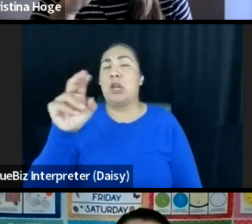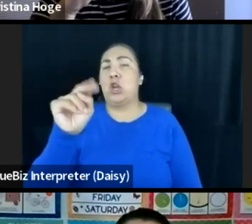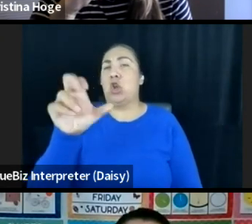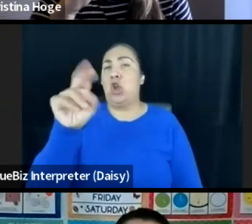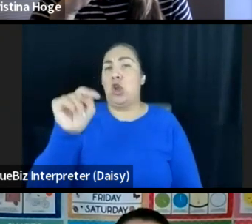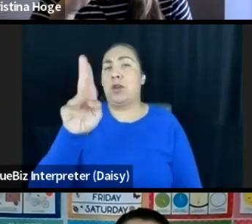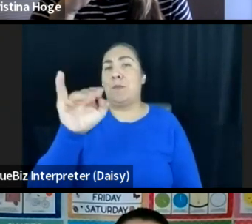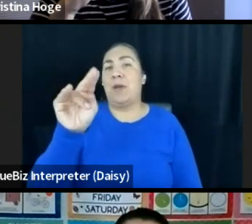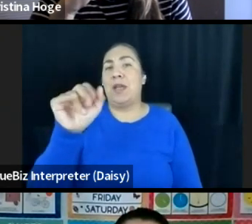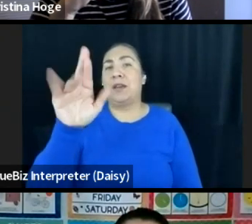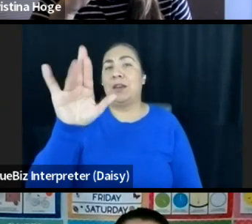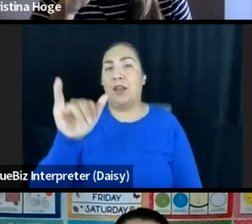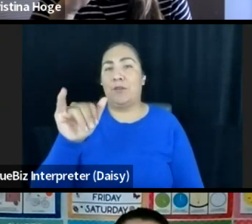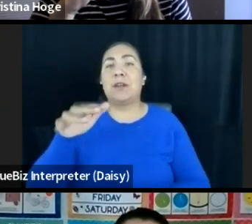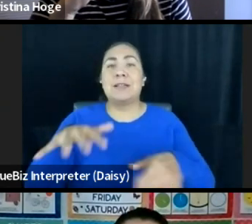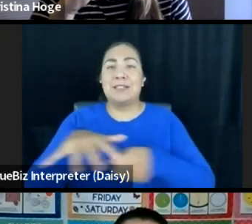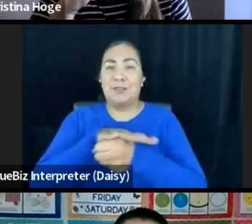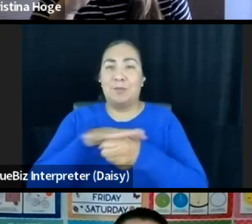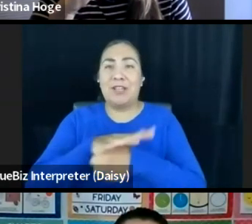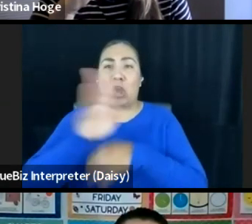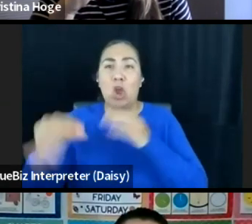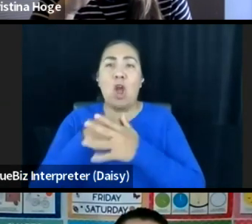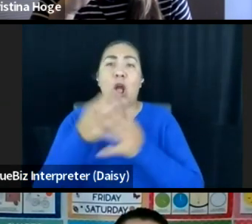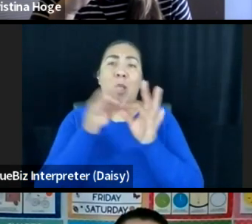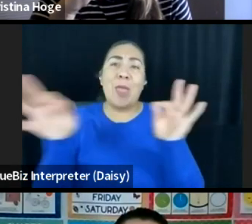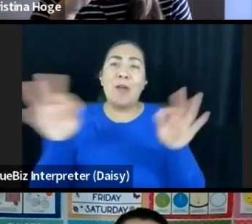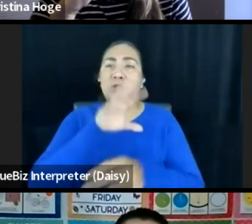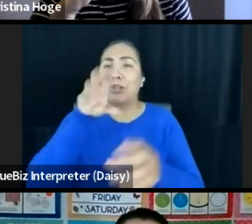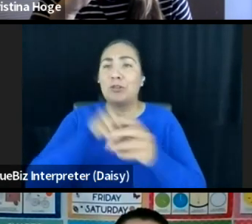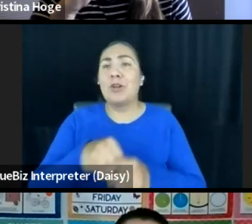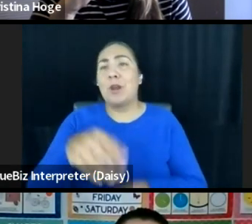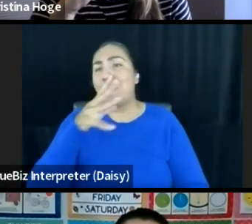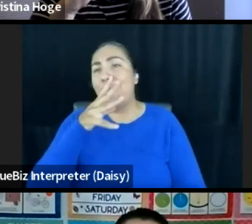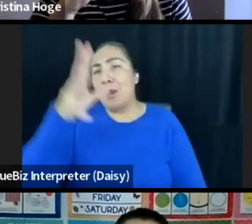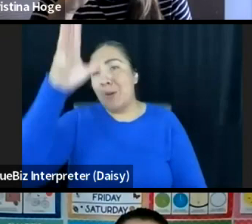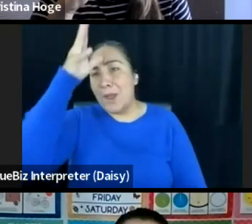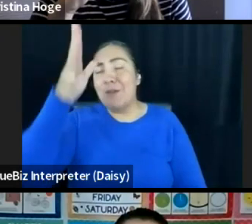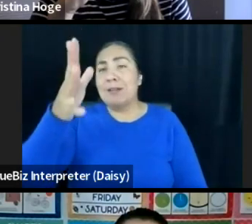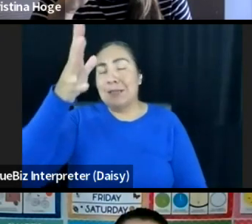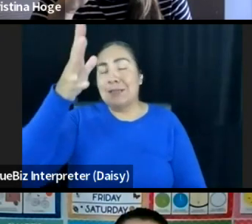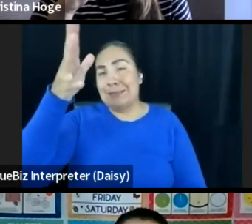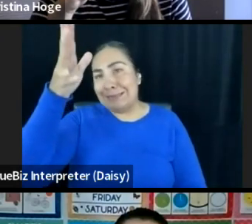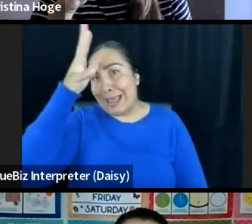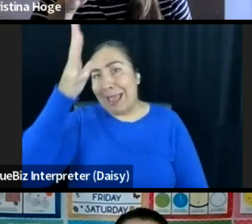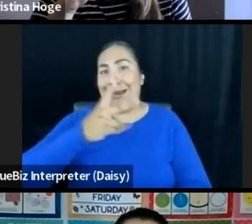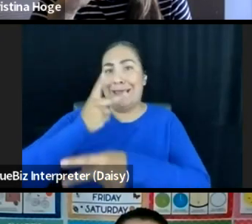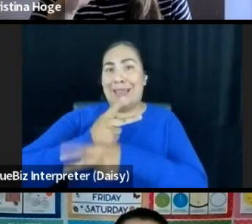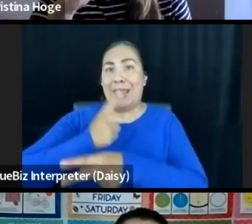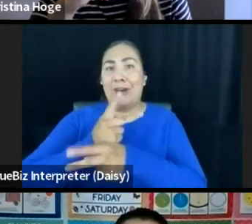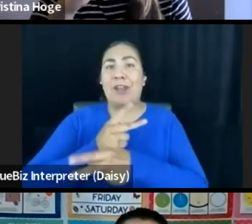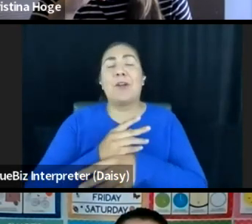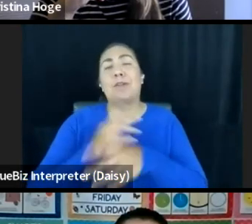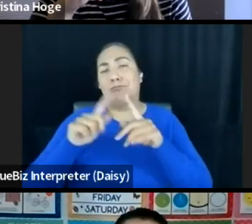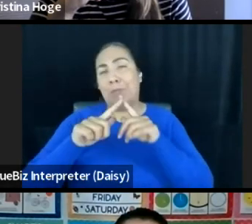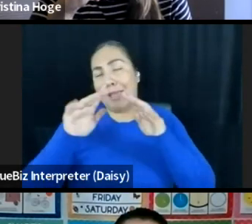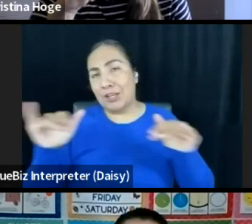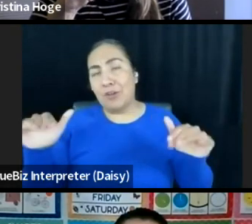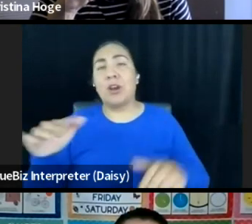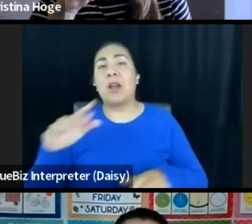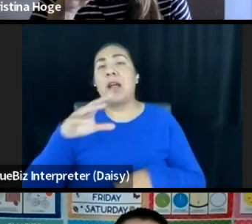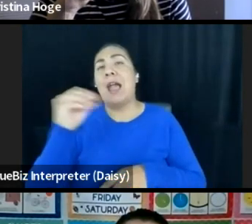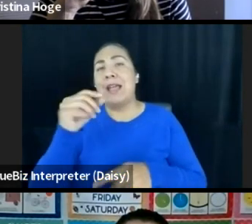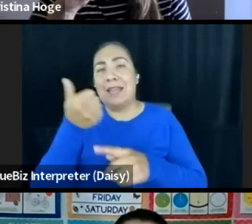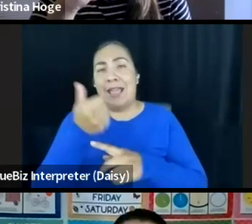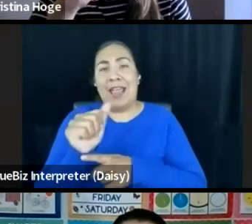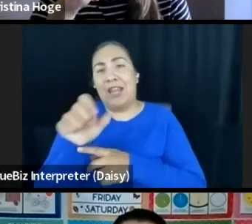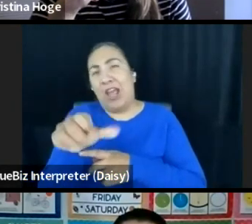is not limited to mother, parent, dad, caregiver, etc., applies to any individual who identifies with them in that term.